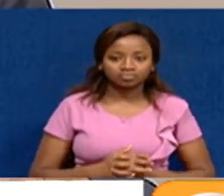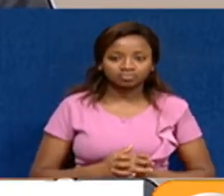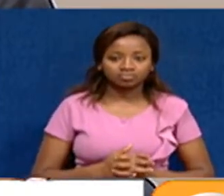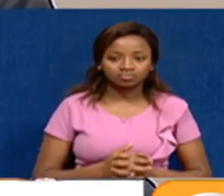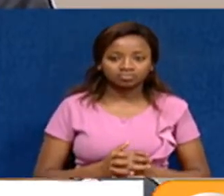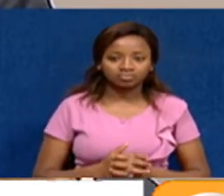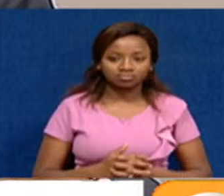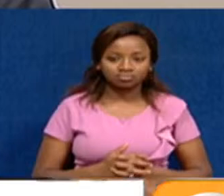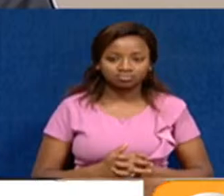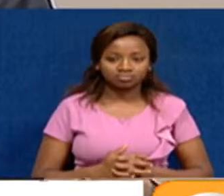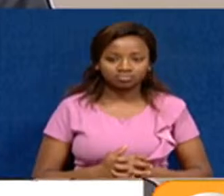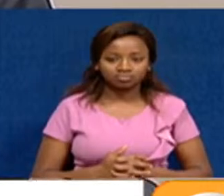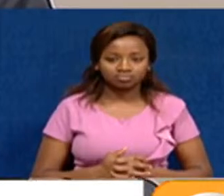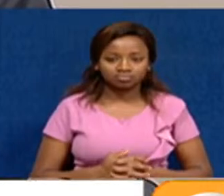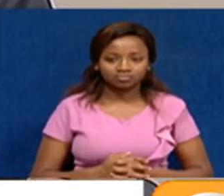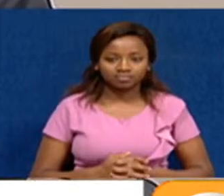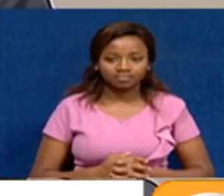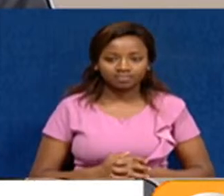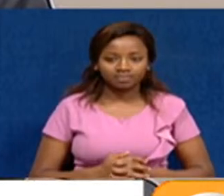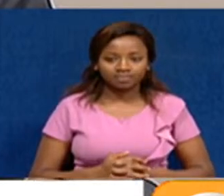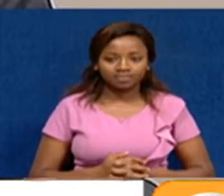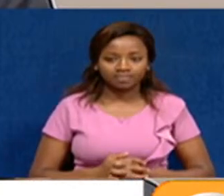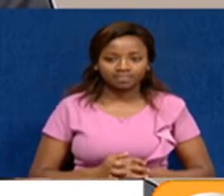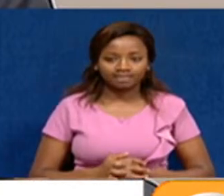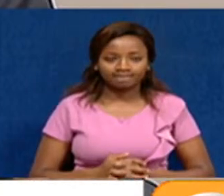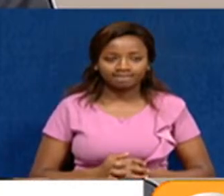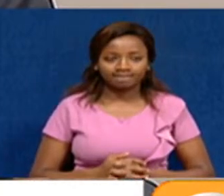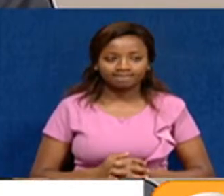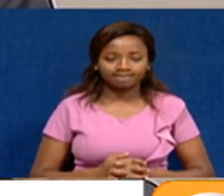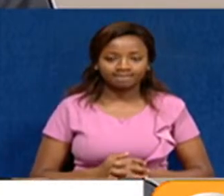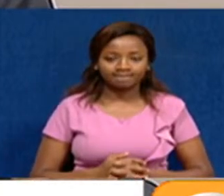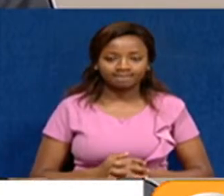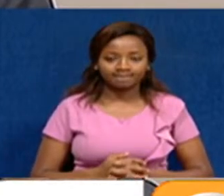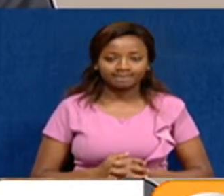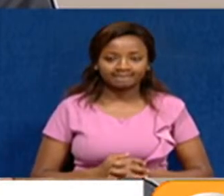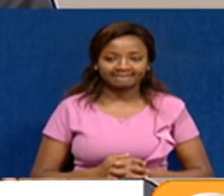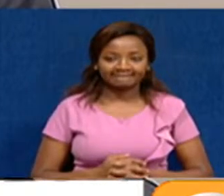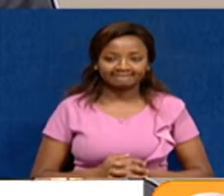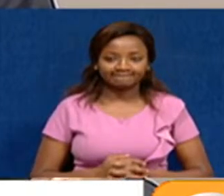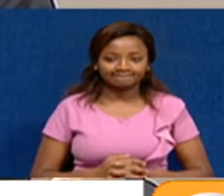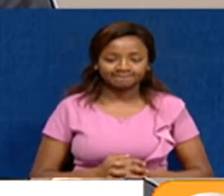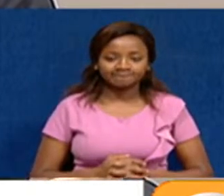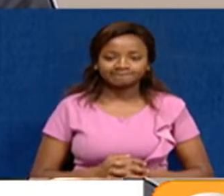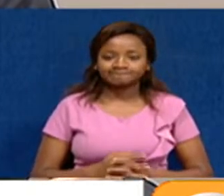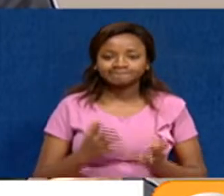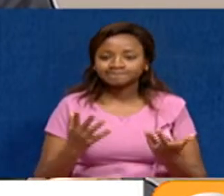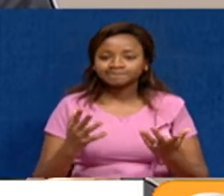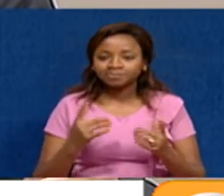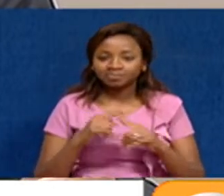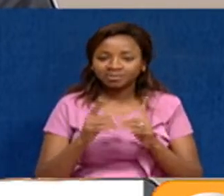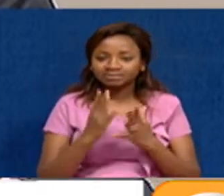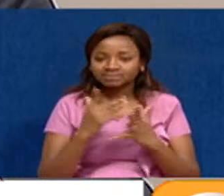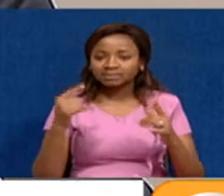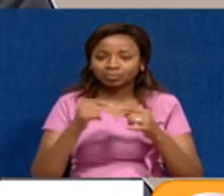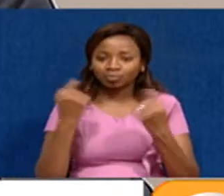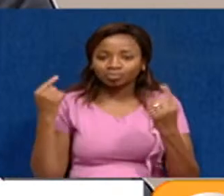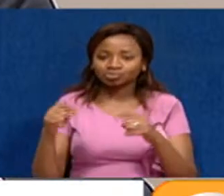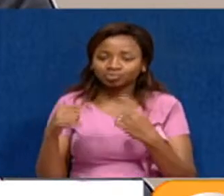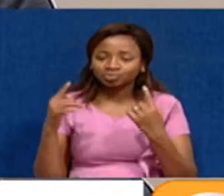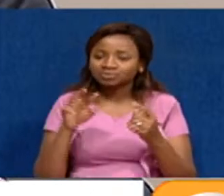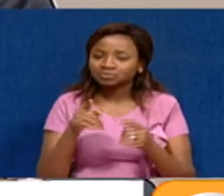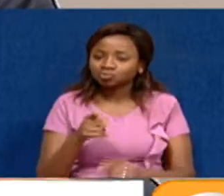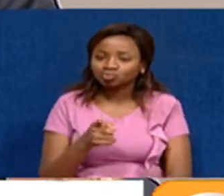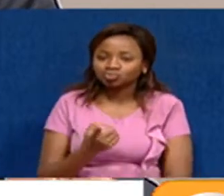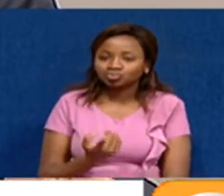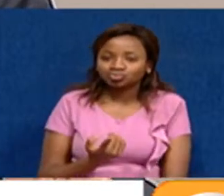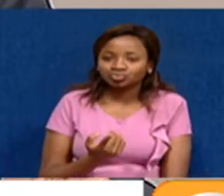in this case, everybody was pulling on different sides. Who's everyone? Your caretaker committee and the secretariat, or which yeah, bodies are you these? You see,